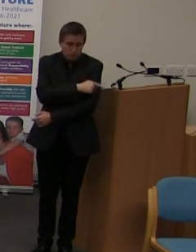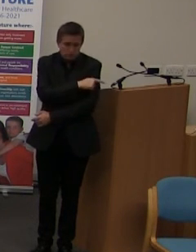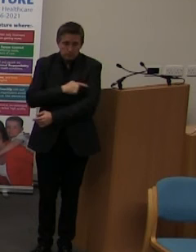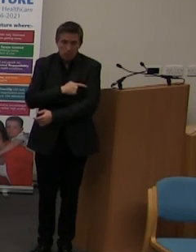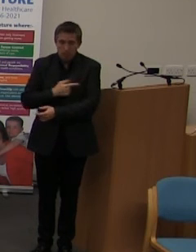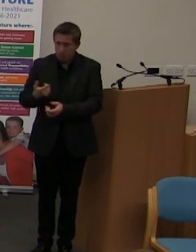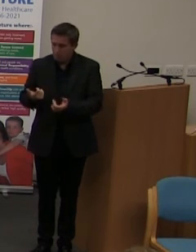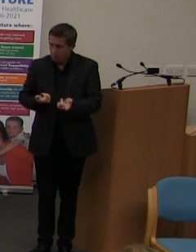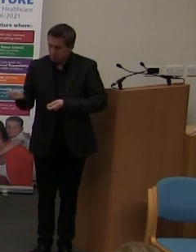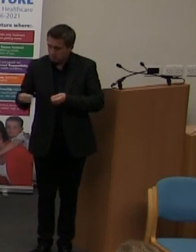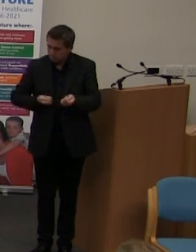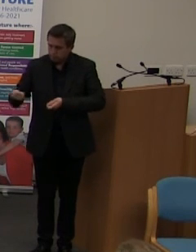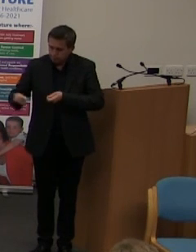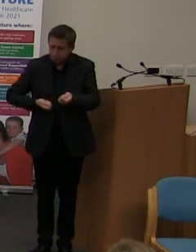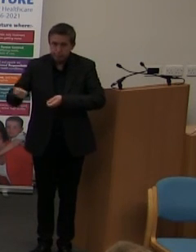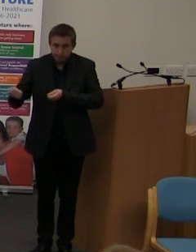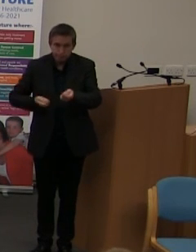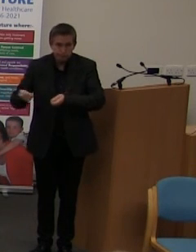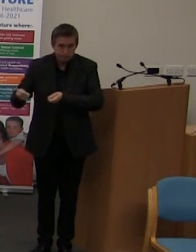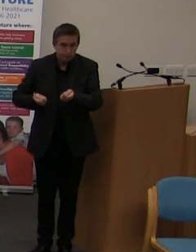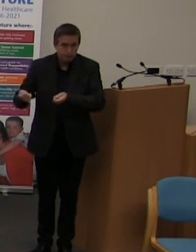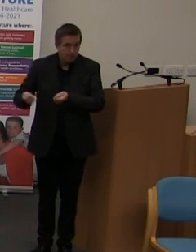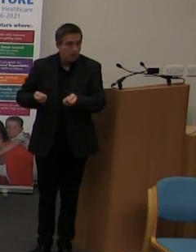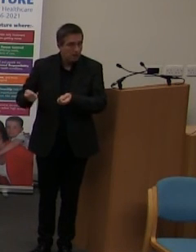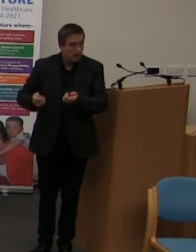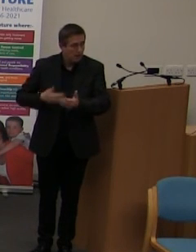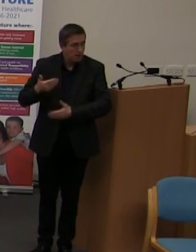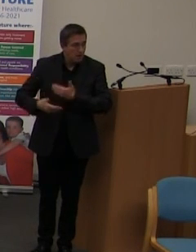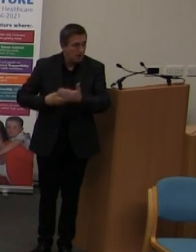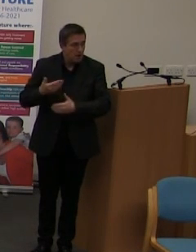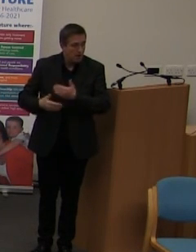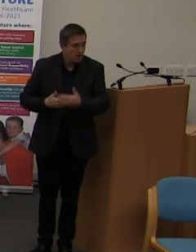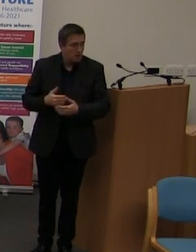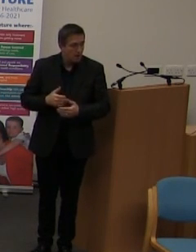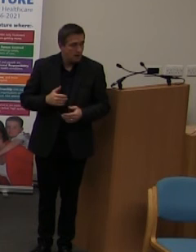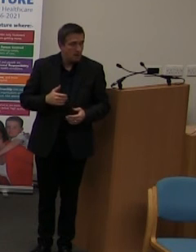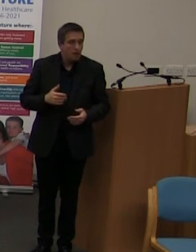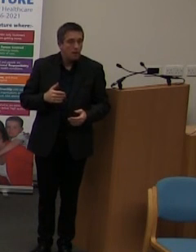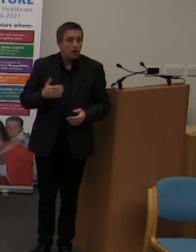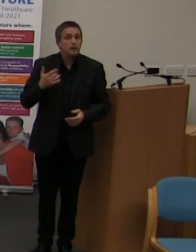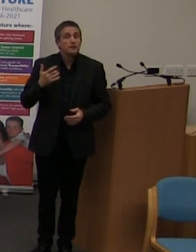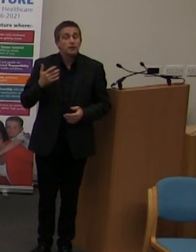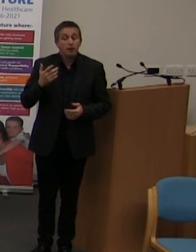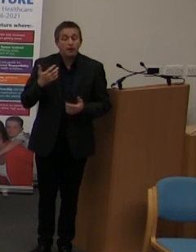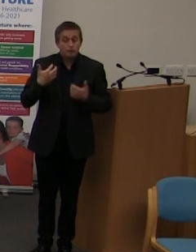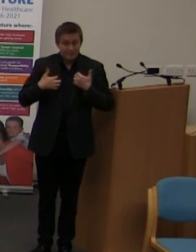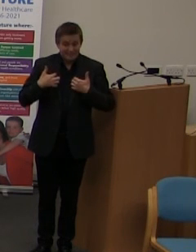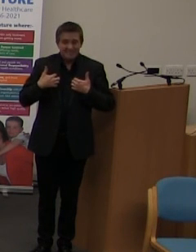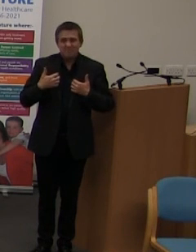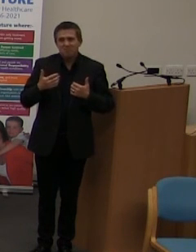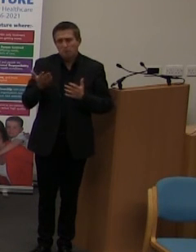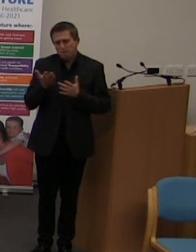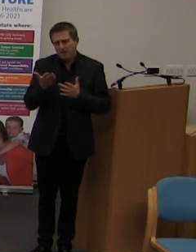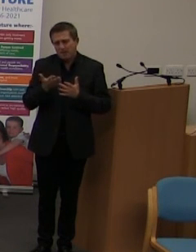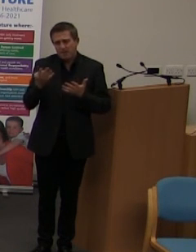cottage hospitals which were closed. And a very interesting thing happened, which in the